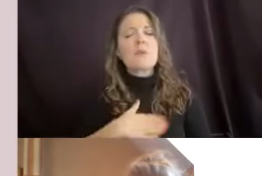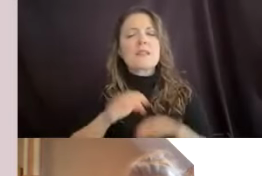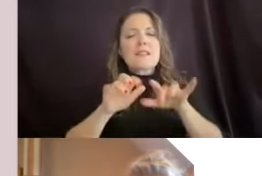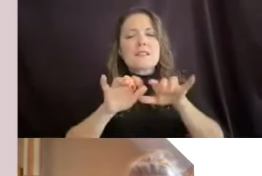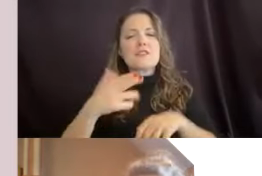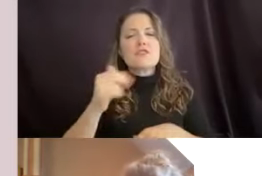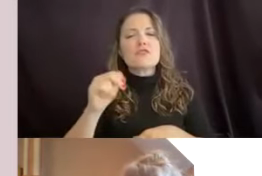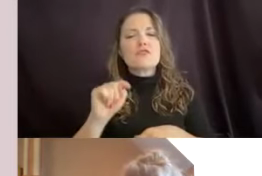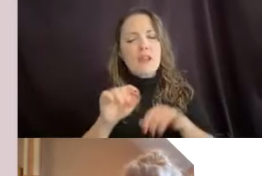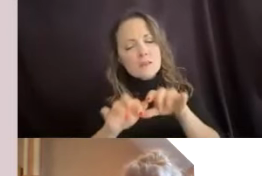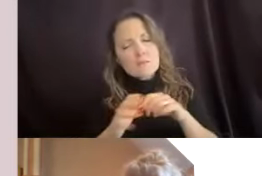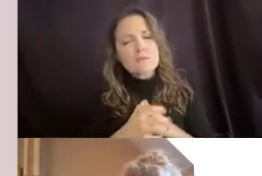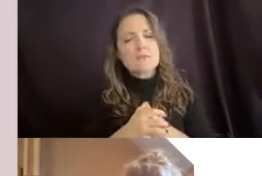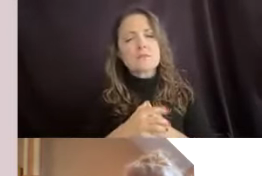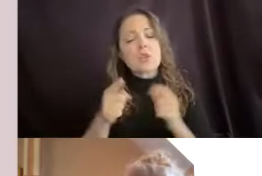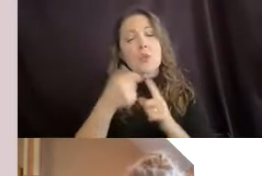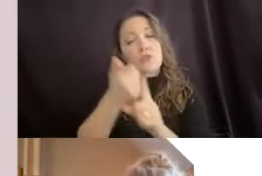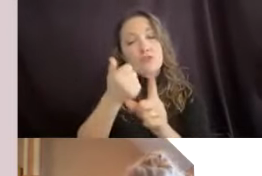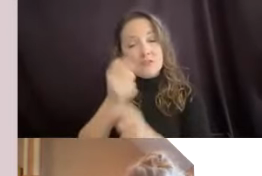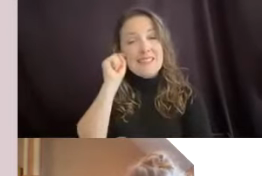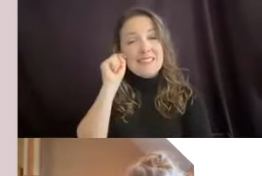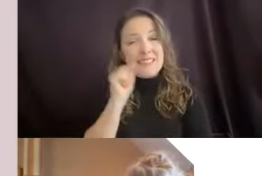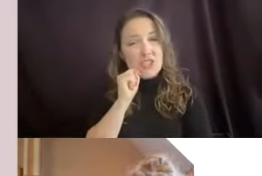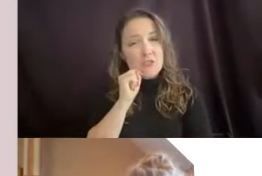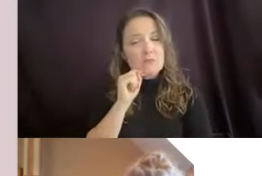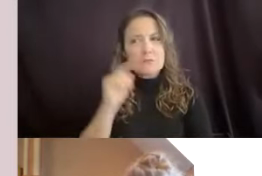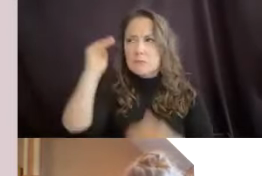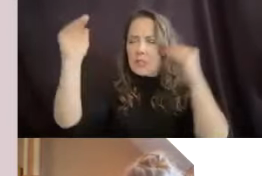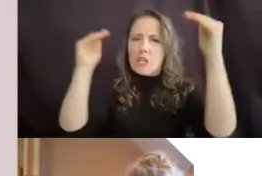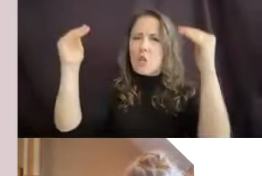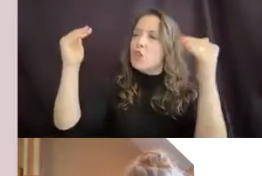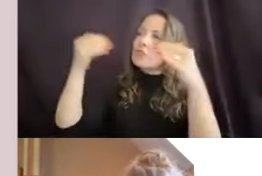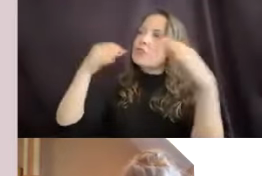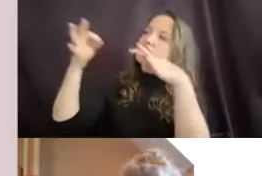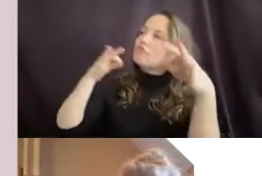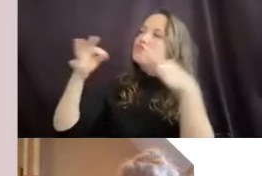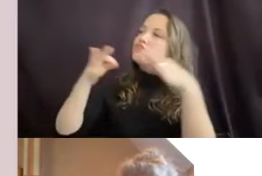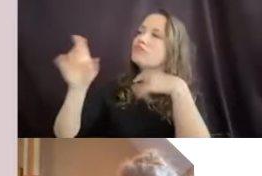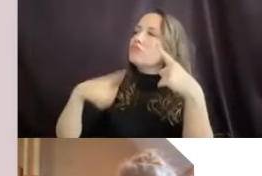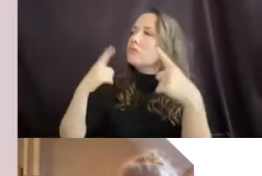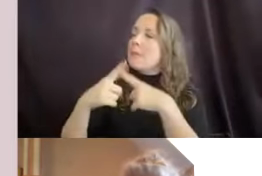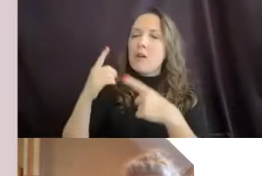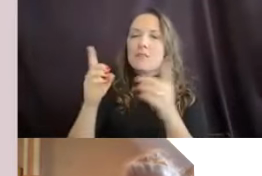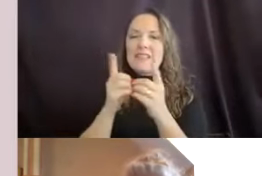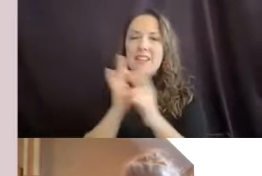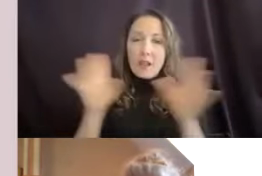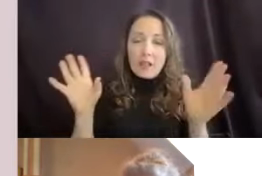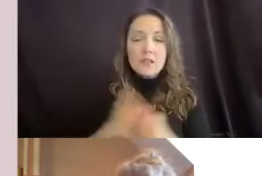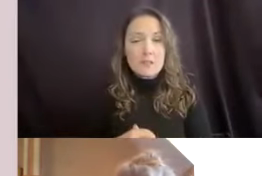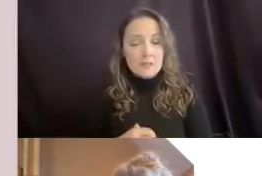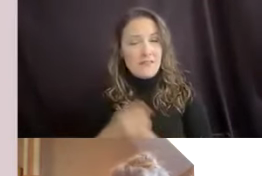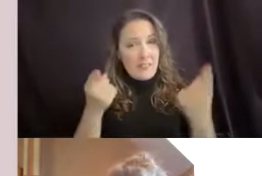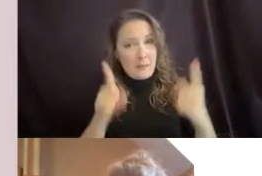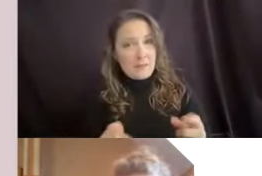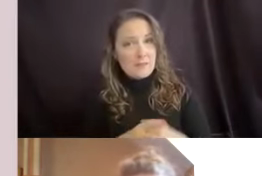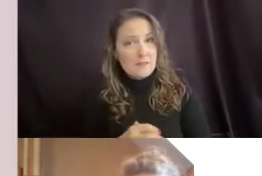Um, when you were a teenager, did the adults in your life talk to you about this stuff? Did adults in your life talk to you about